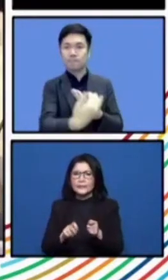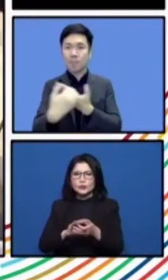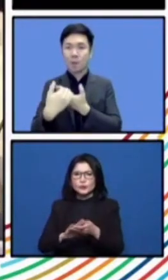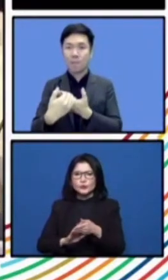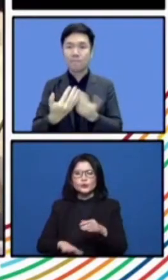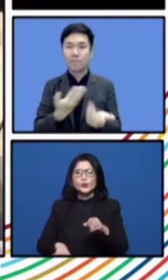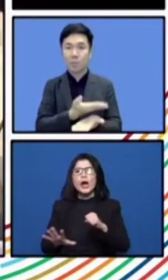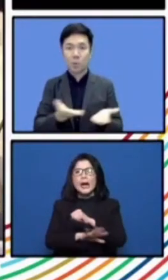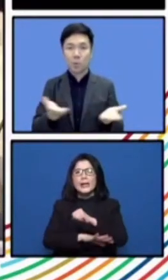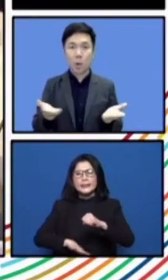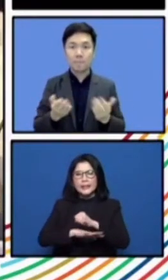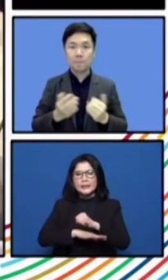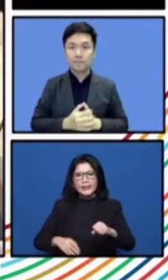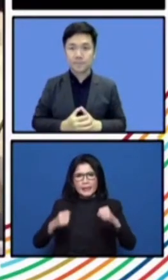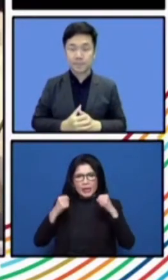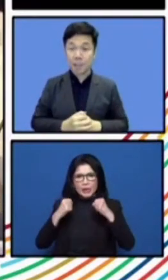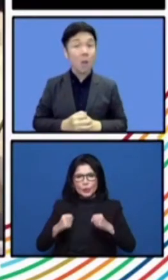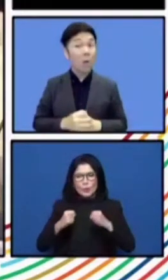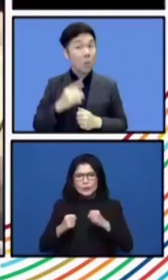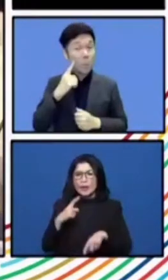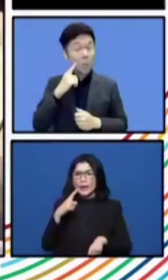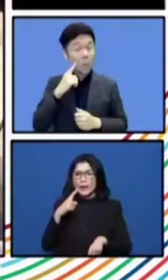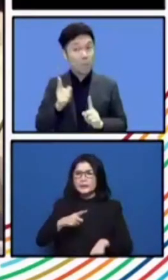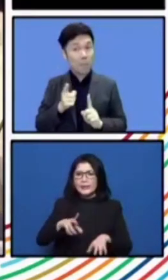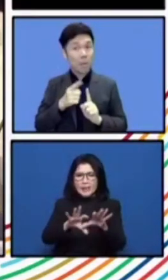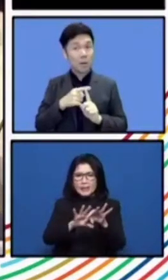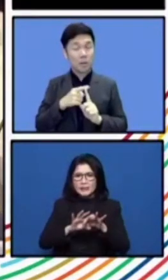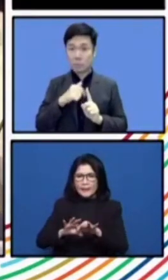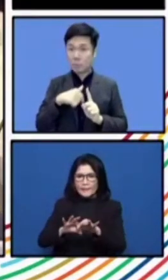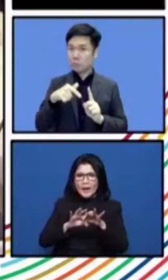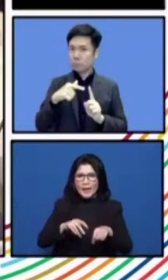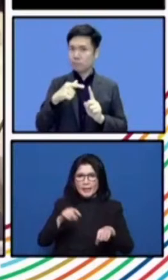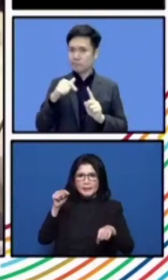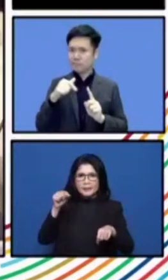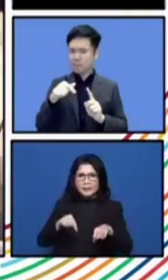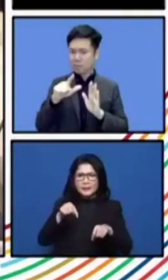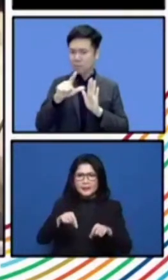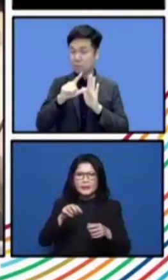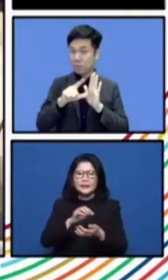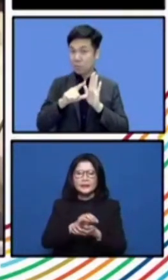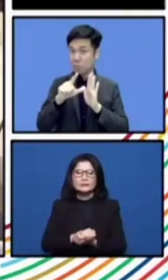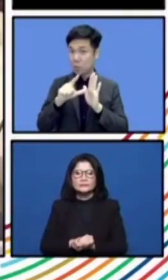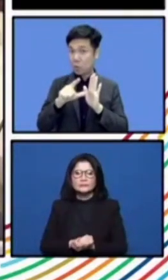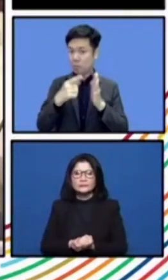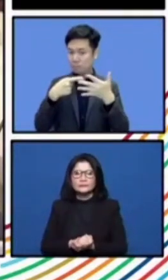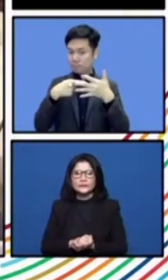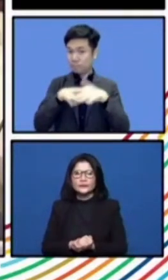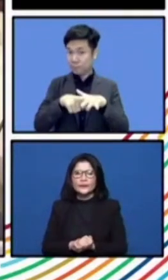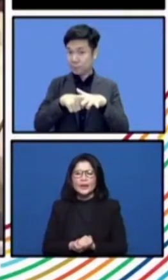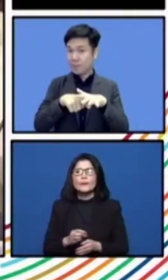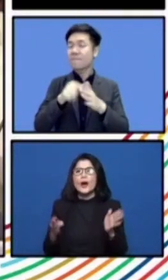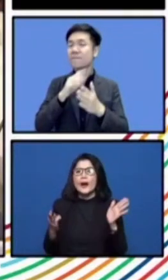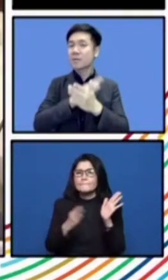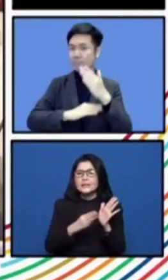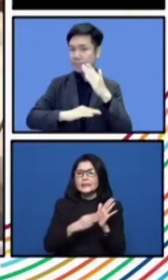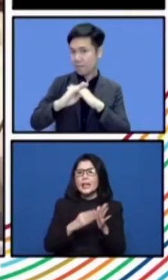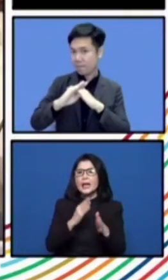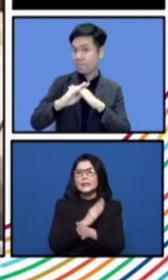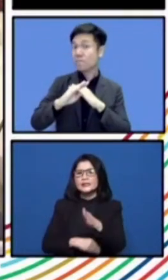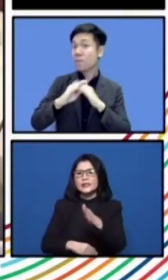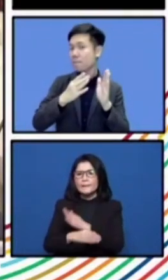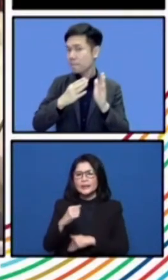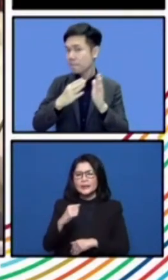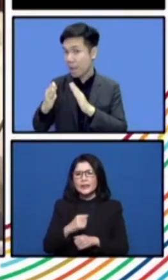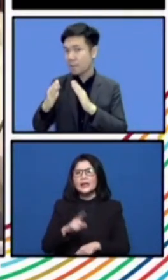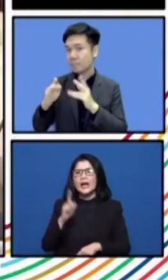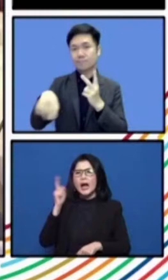ensure that the issue with disability are mainstream into our planning and budgeting in 2022 the government